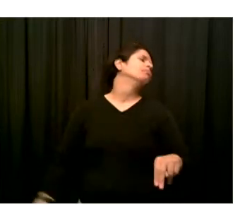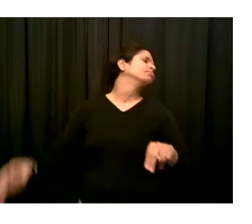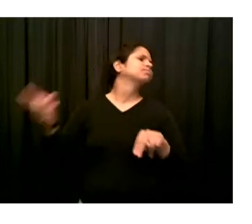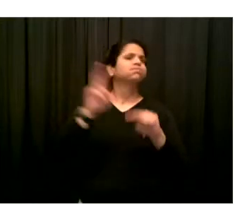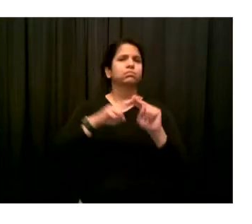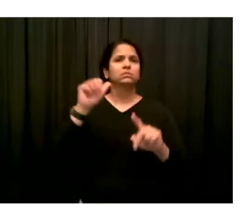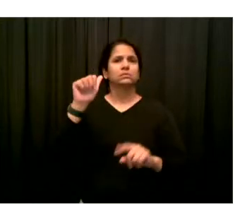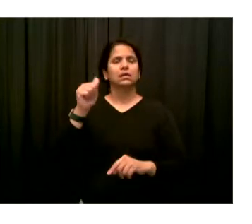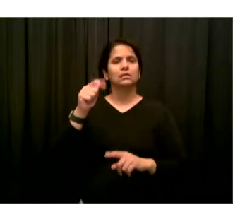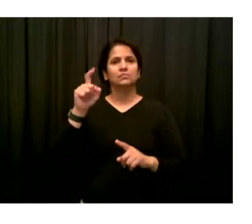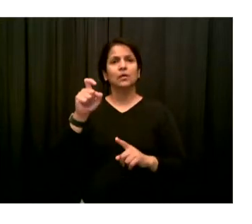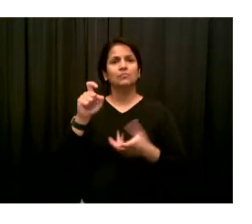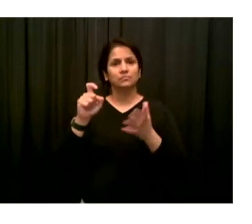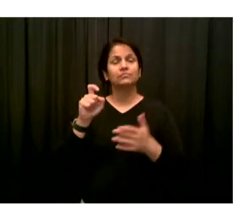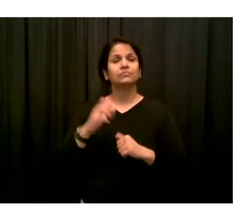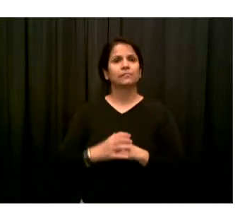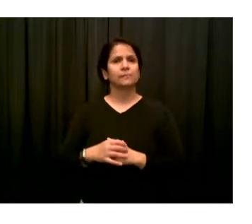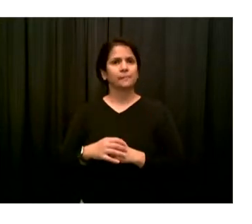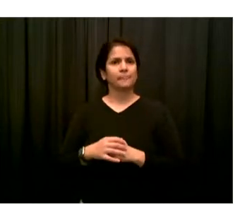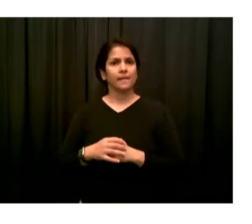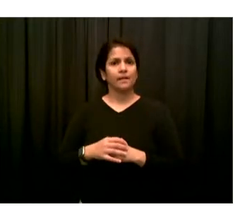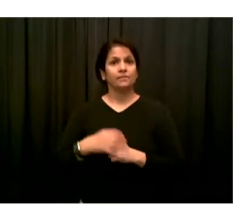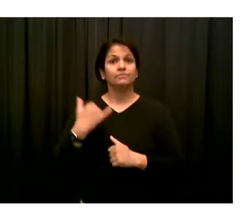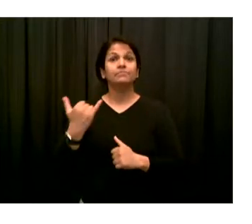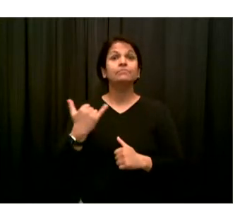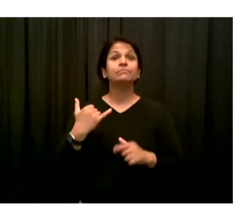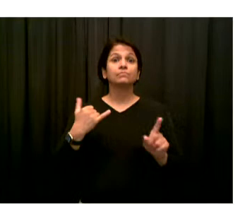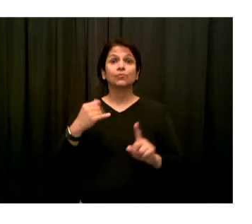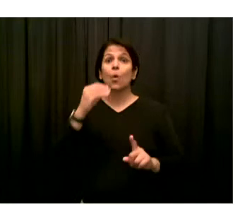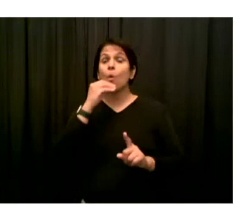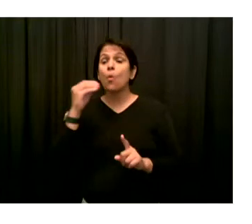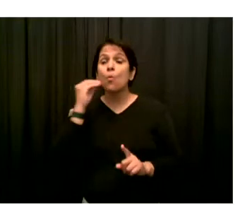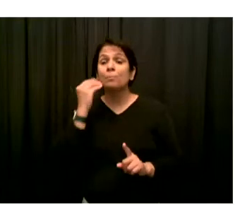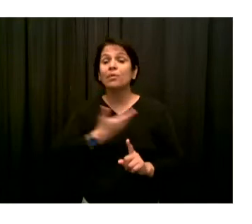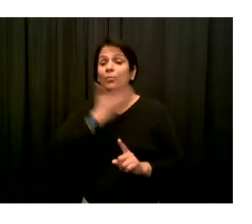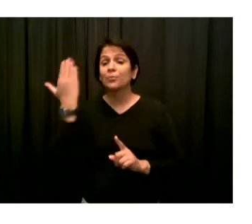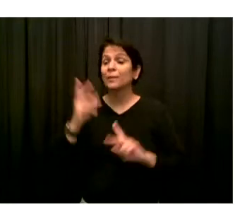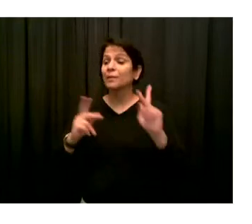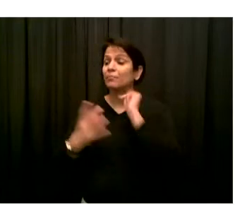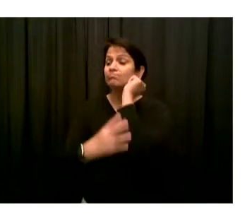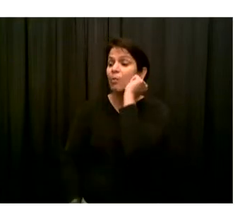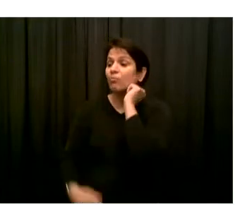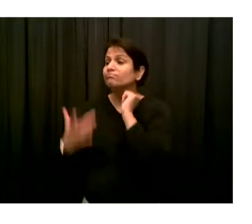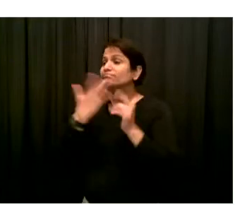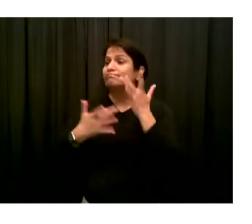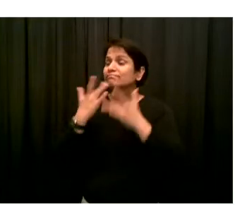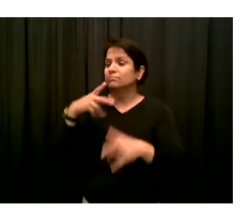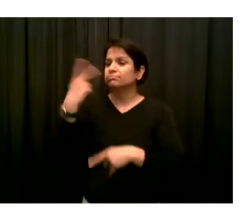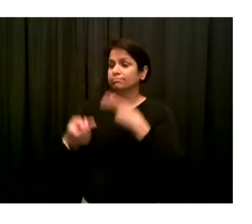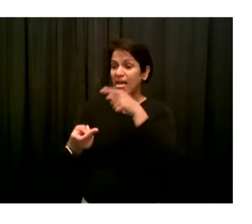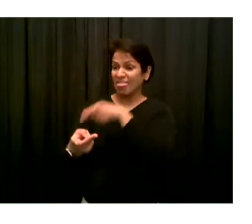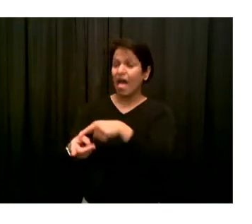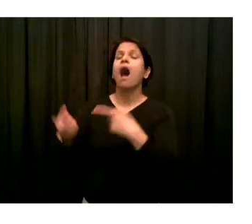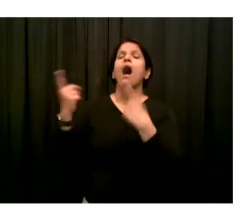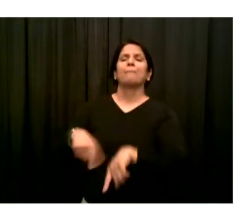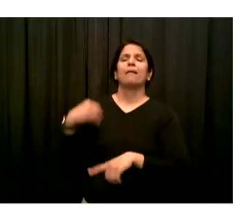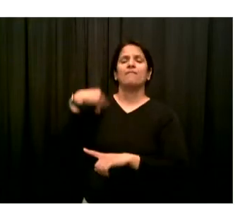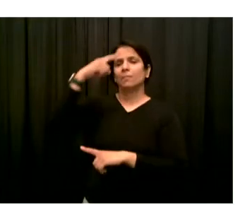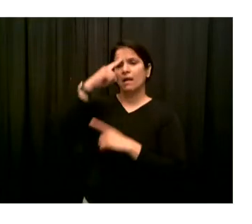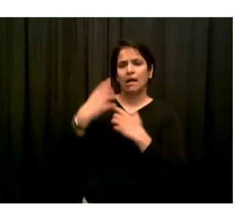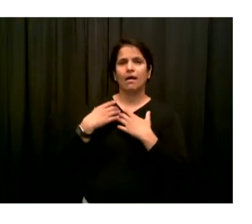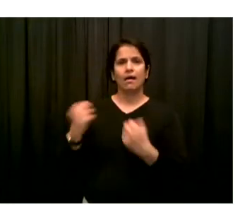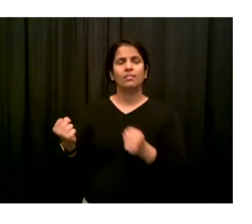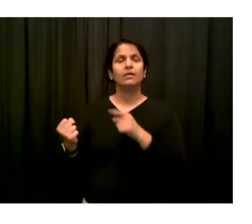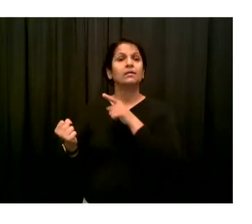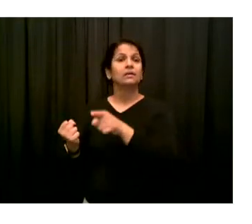experiencing homelessness or have been involved in the criminal justice system. So I believe today's announcement is an opportunity for us